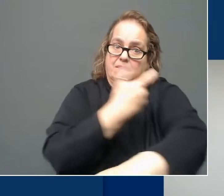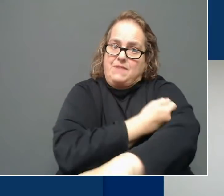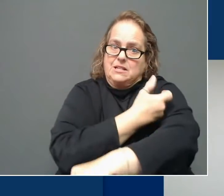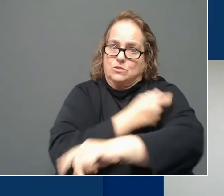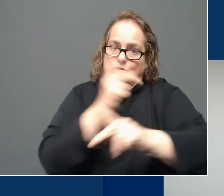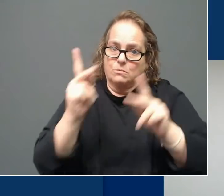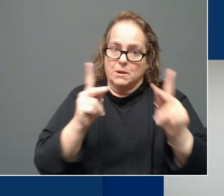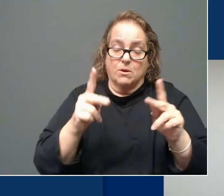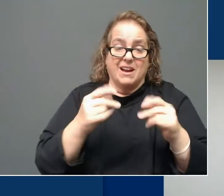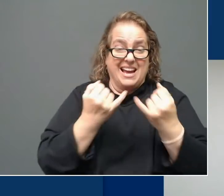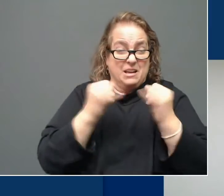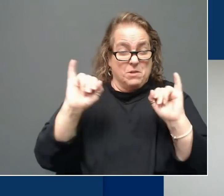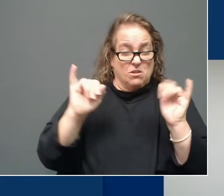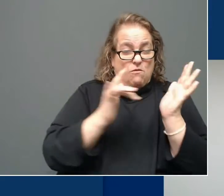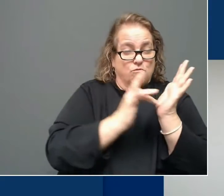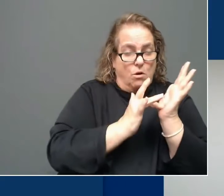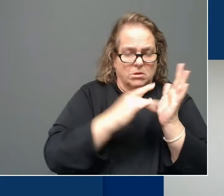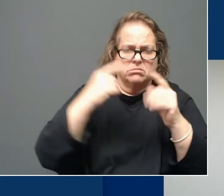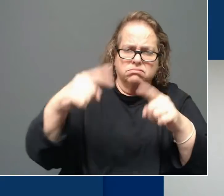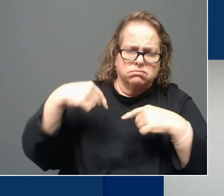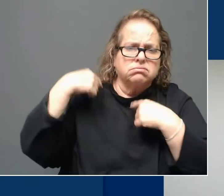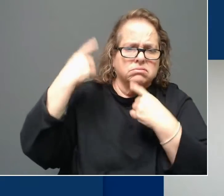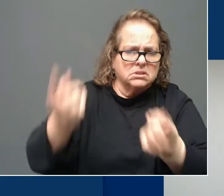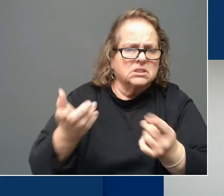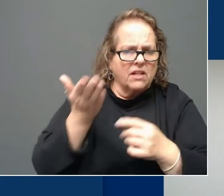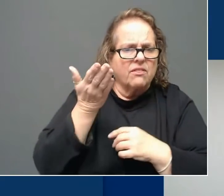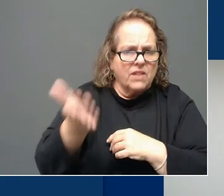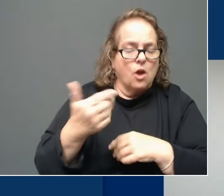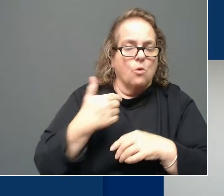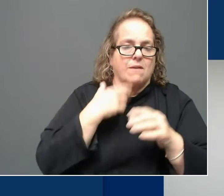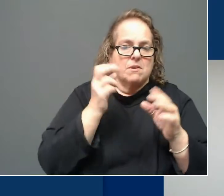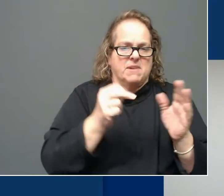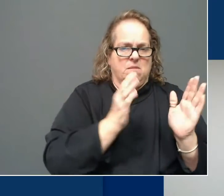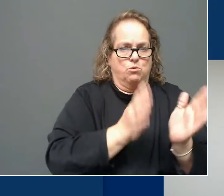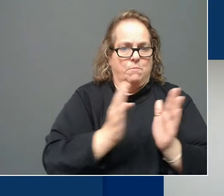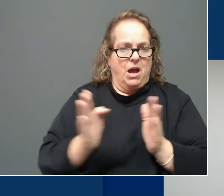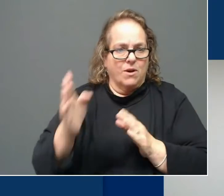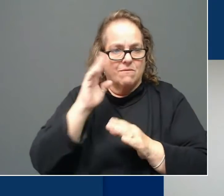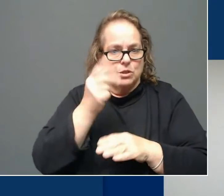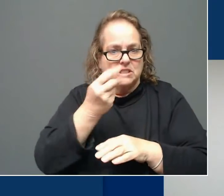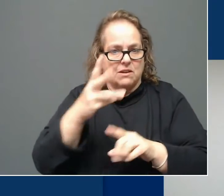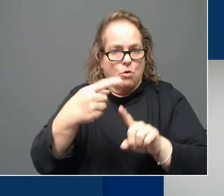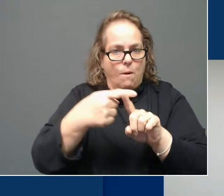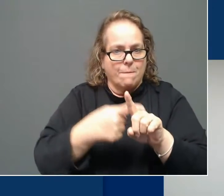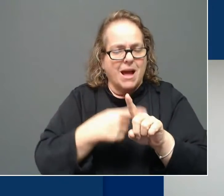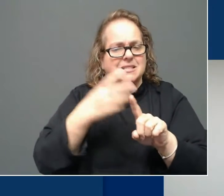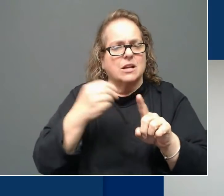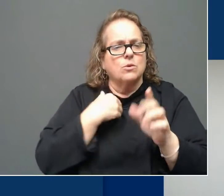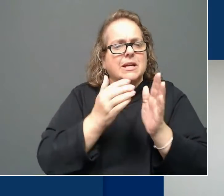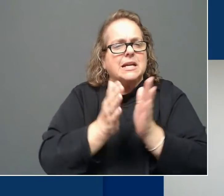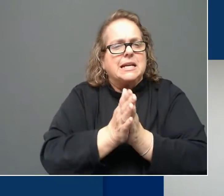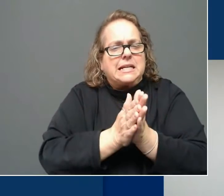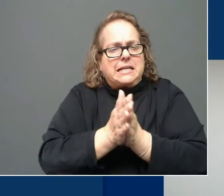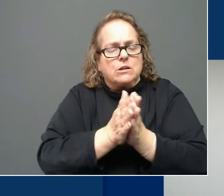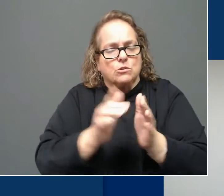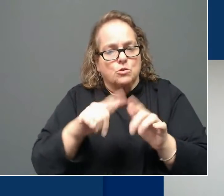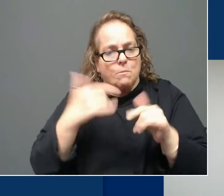there throughout this pandemic. We've been preparing for months and eager to play a part in putting this pandemic to